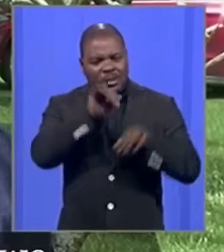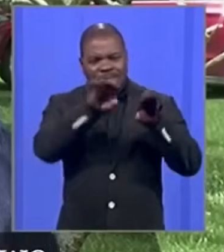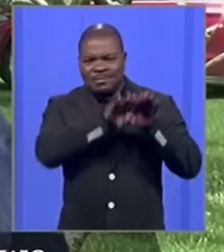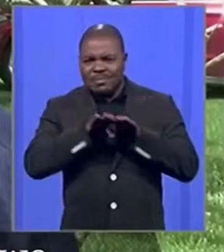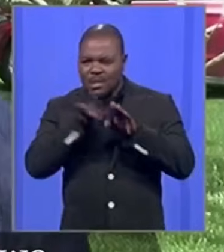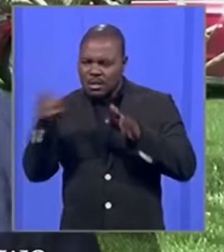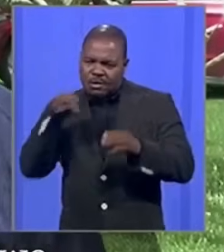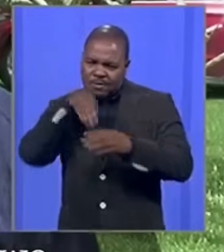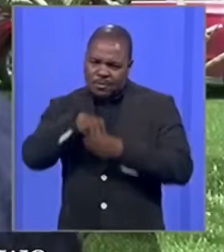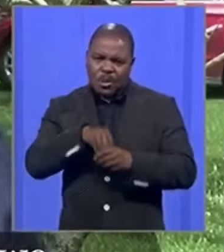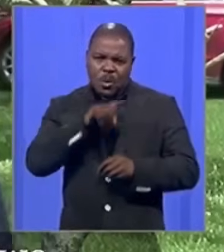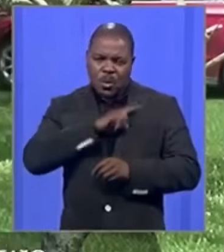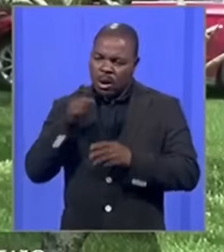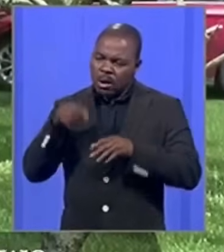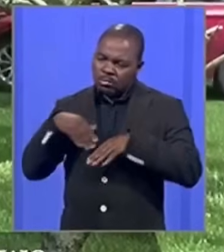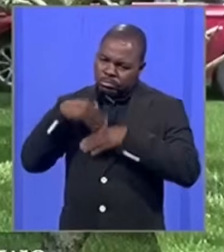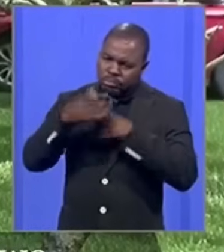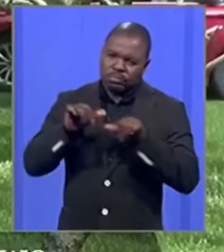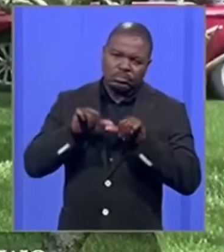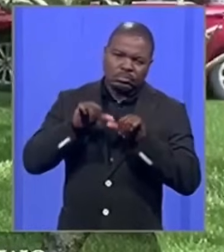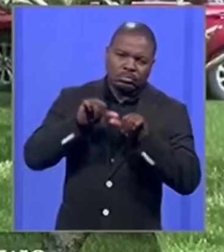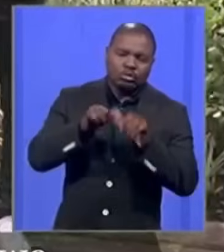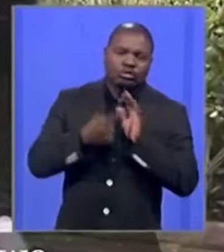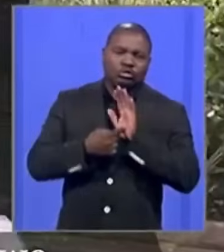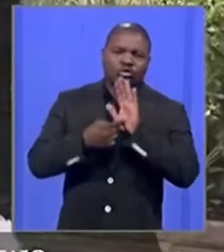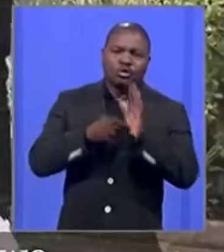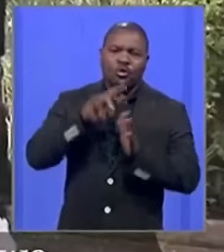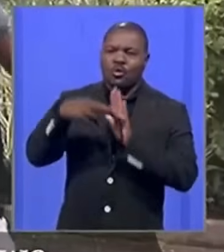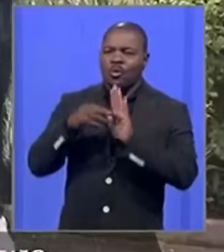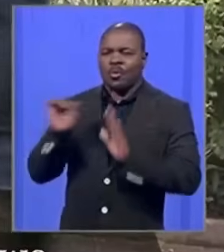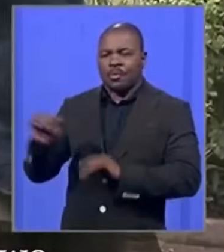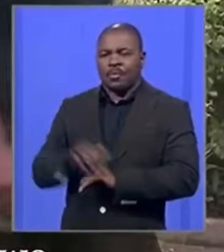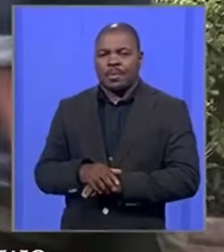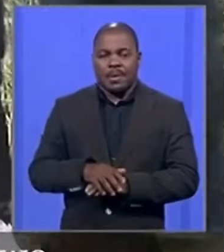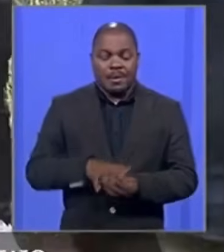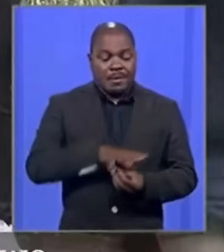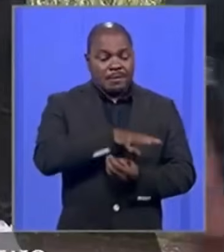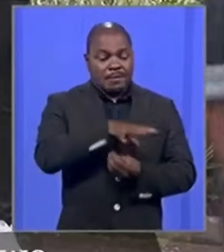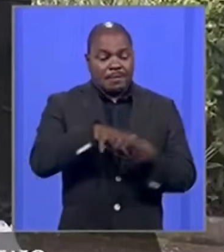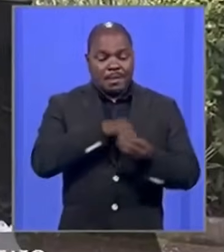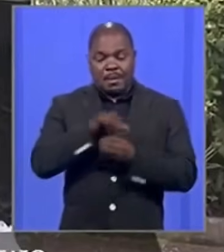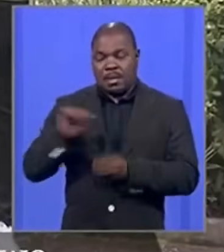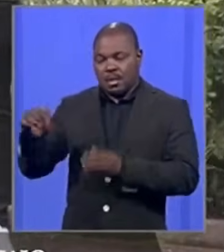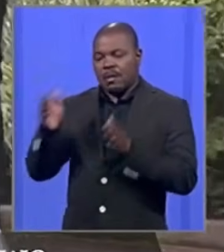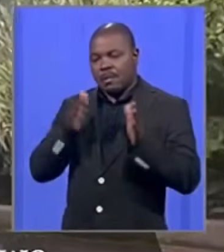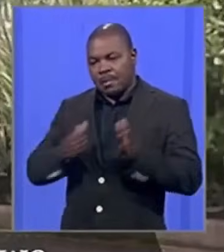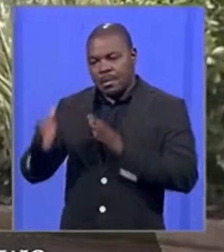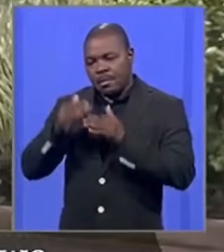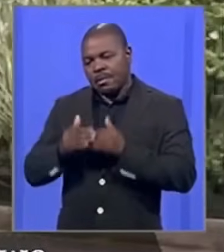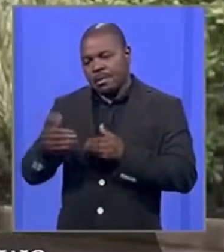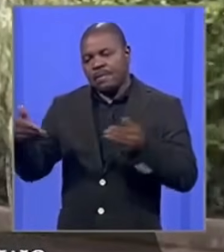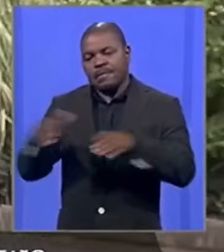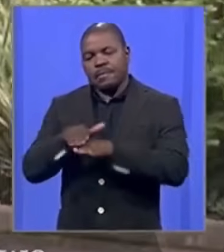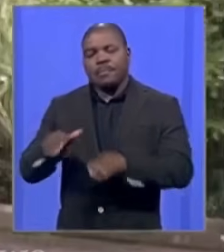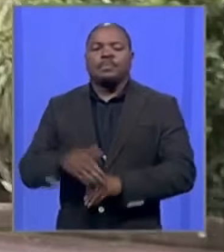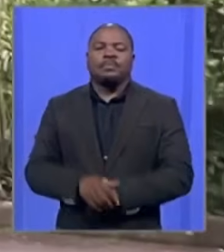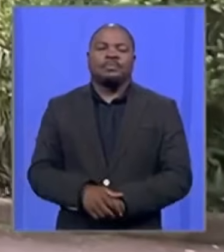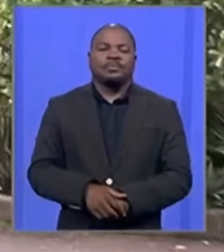continues to play and demonstrate that role. Ba lelapa ba santse ba tsweletse ka dithulaganyo tsa phitlho.